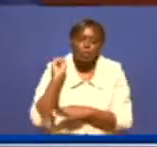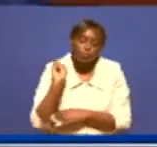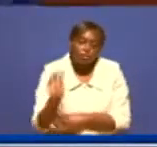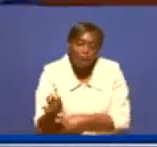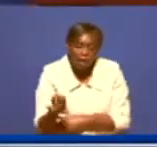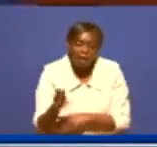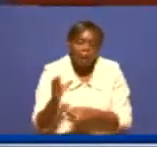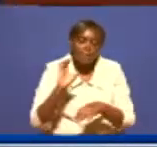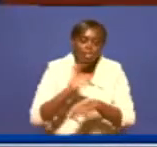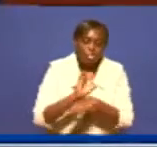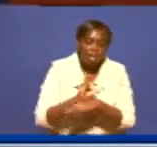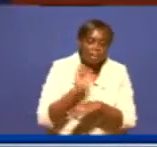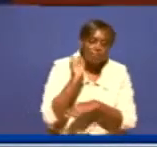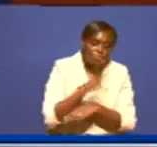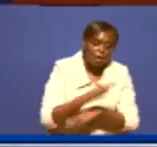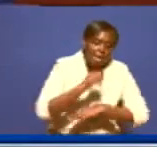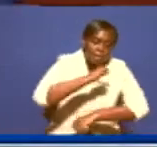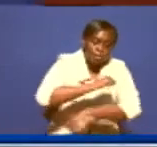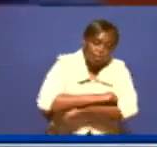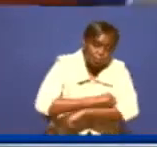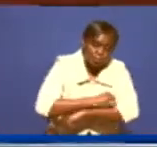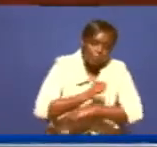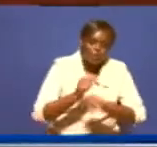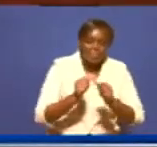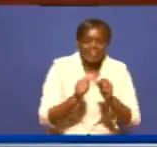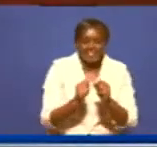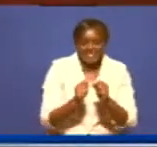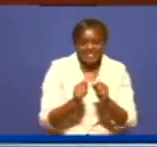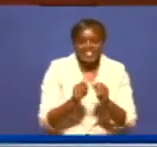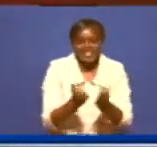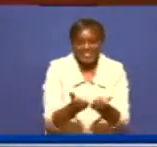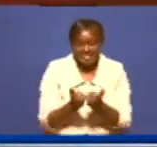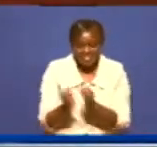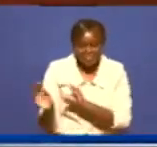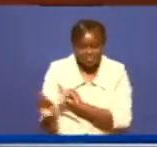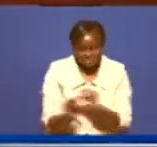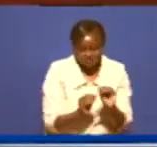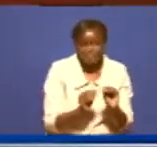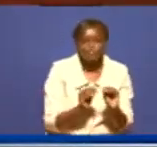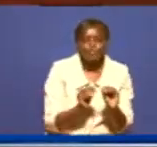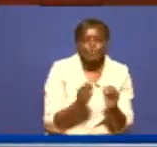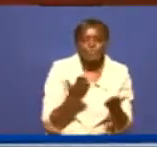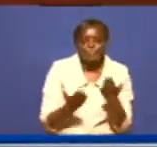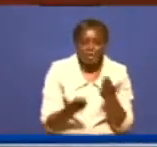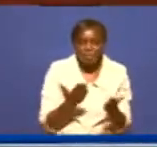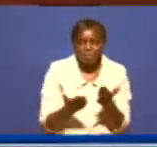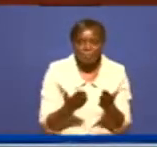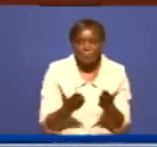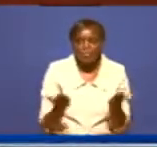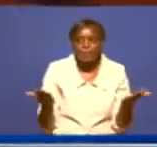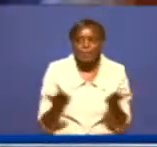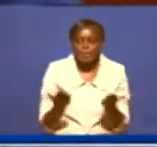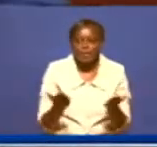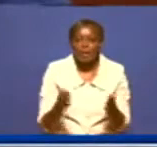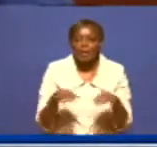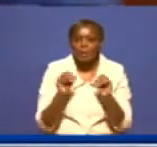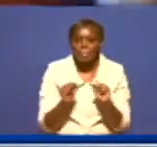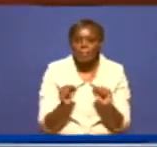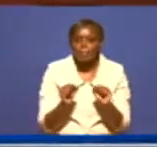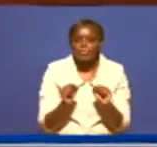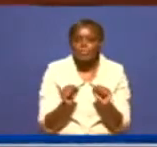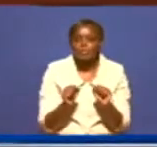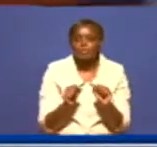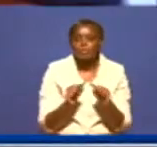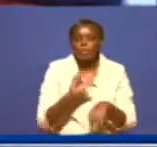church, your prayers might take long to reach heaven. So you will need to relocate, Madam Speaker, to where you are spiritual